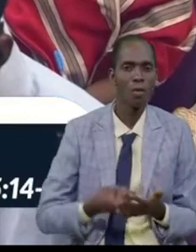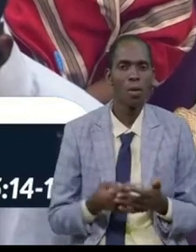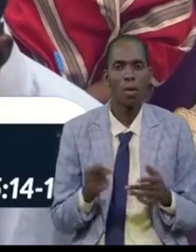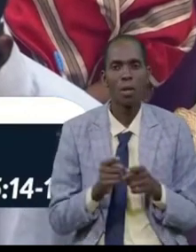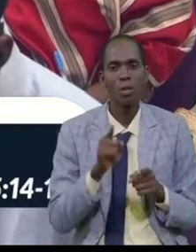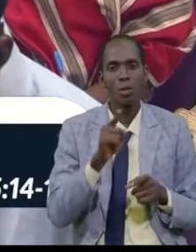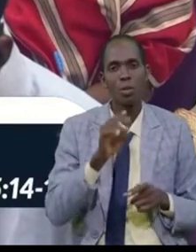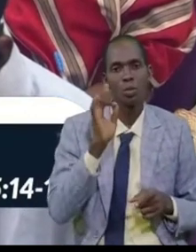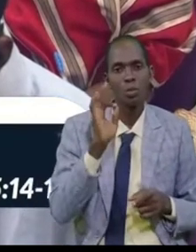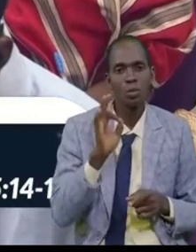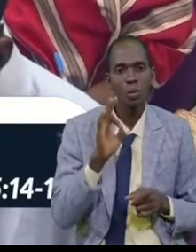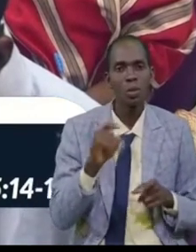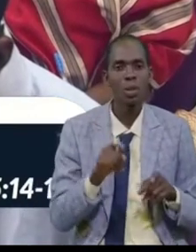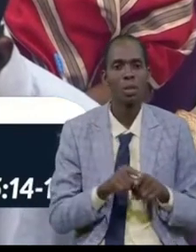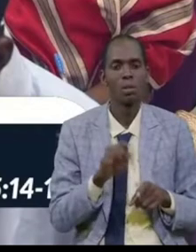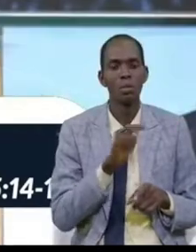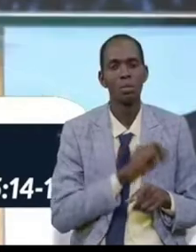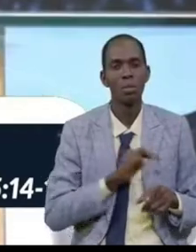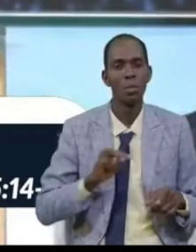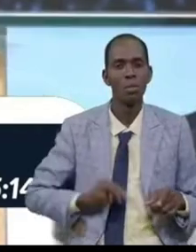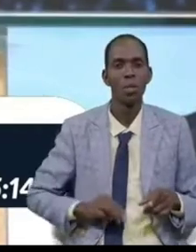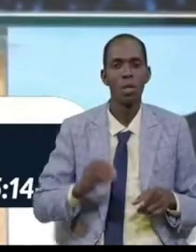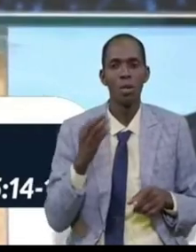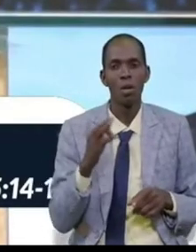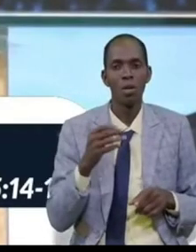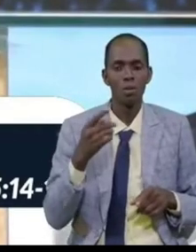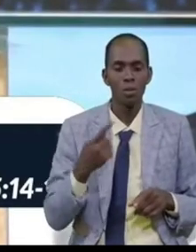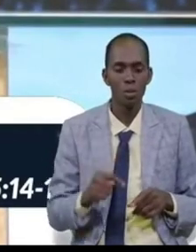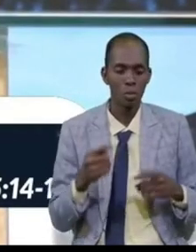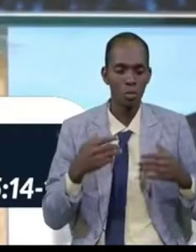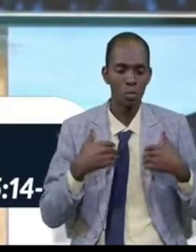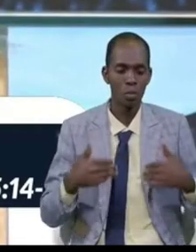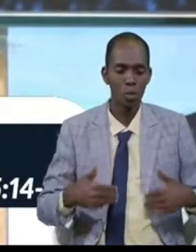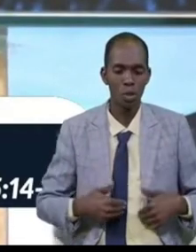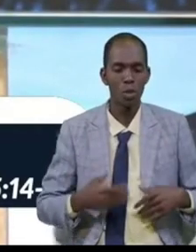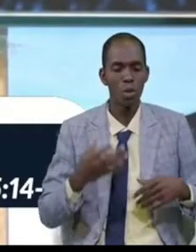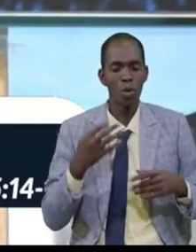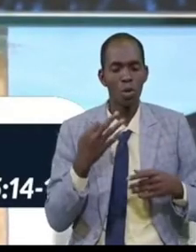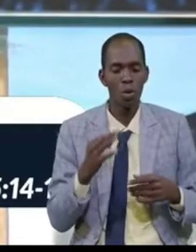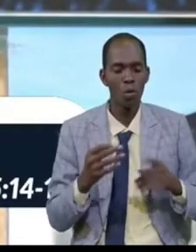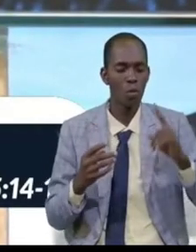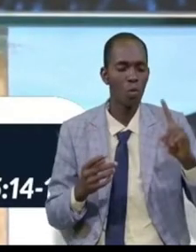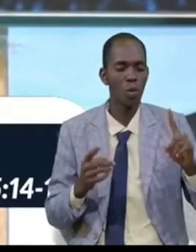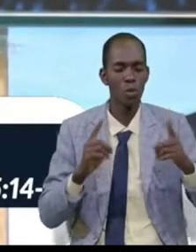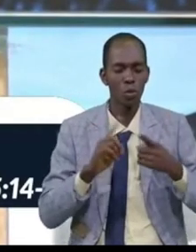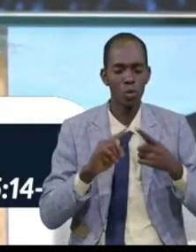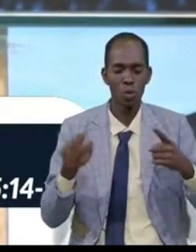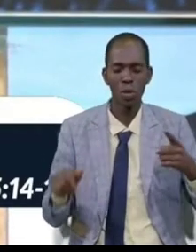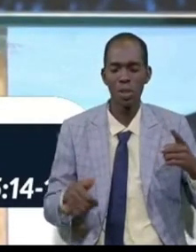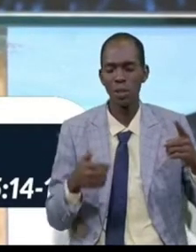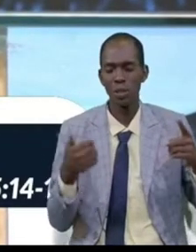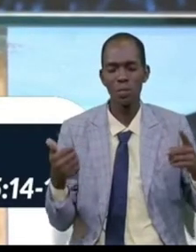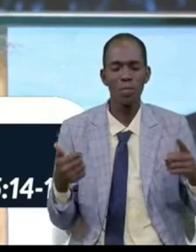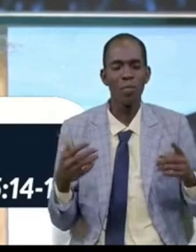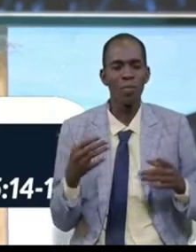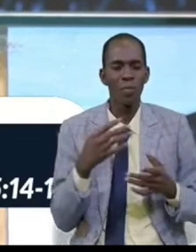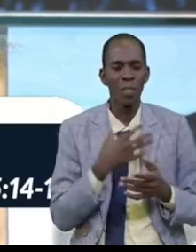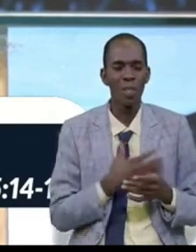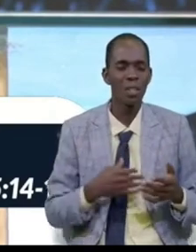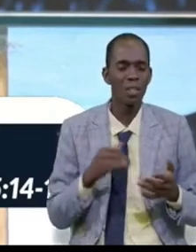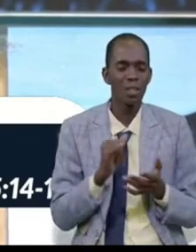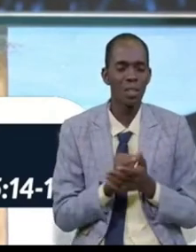minister, as members of the body to one another. And thou hast strengthened